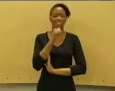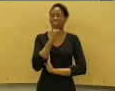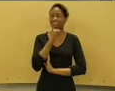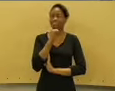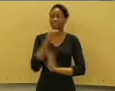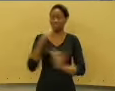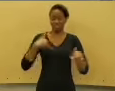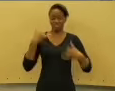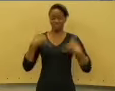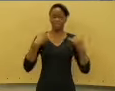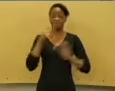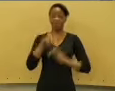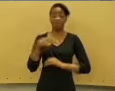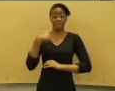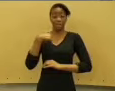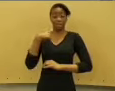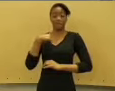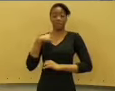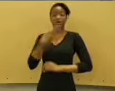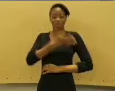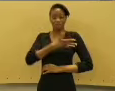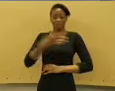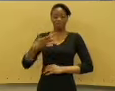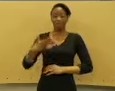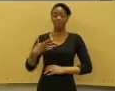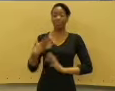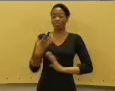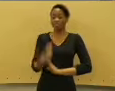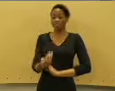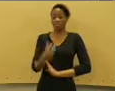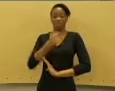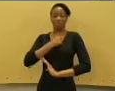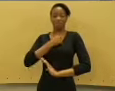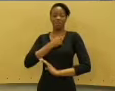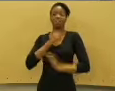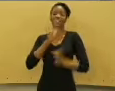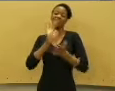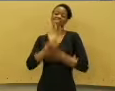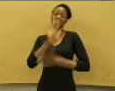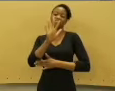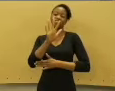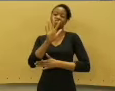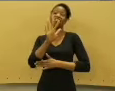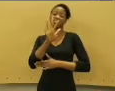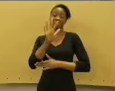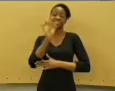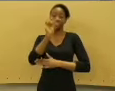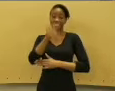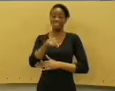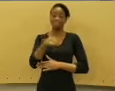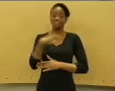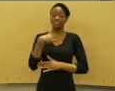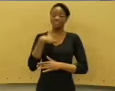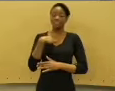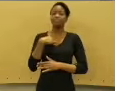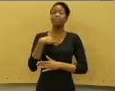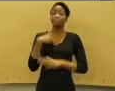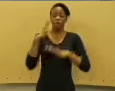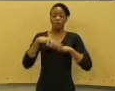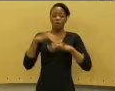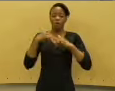I'm a mother to a 15-year-old. And before I started tweeting about my experience online